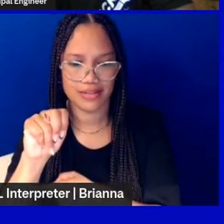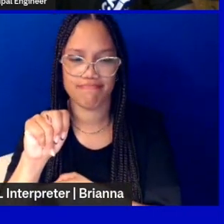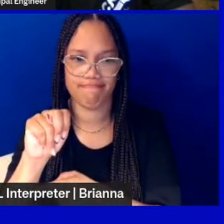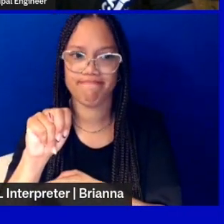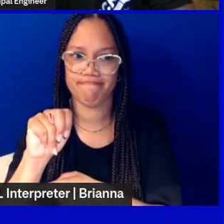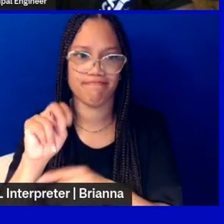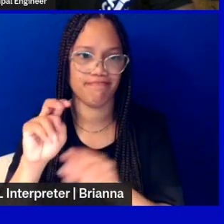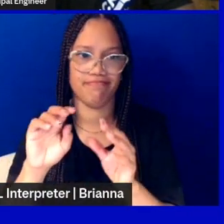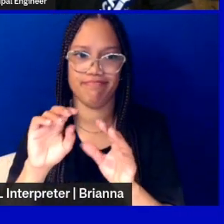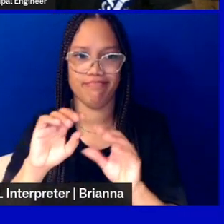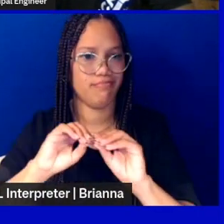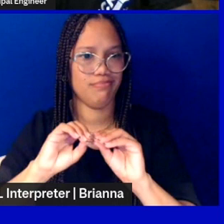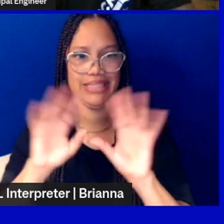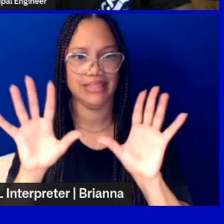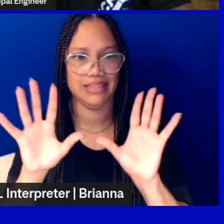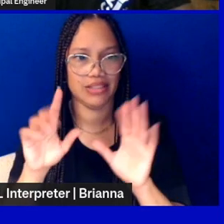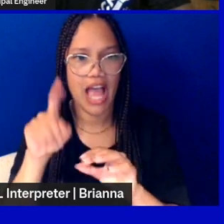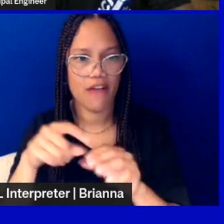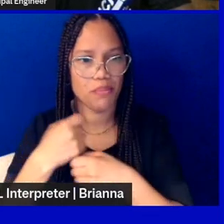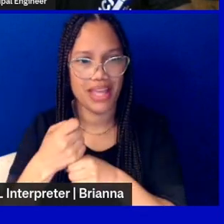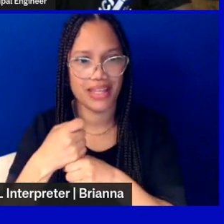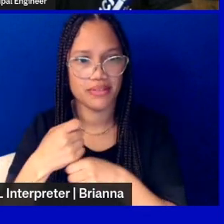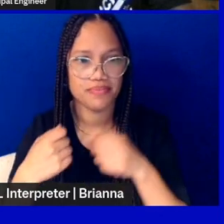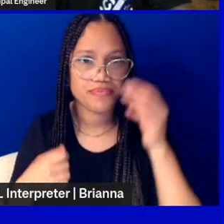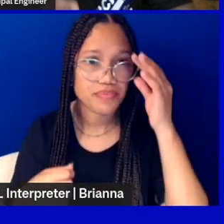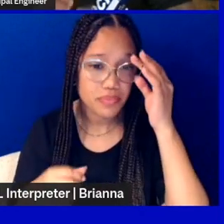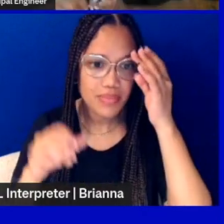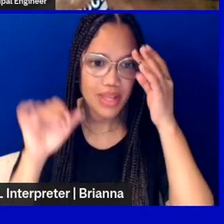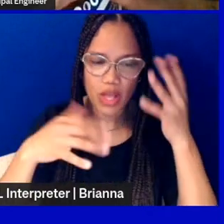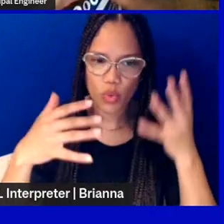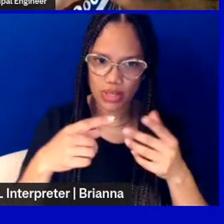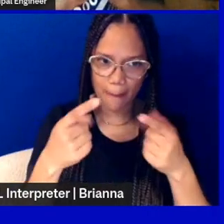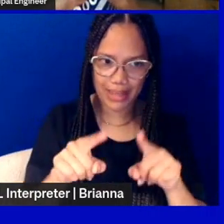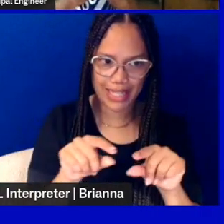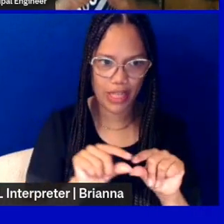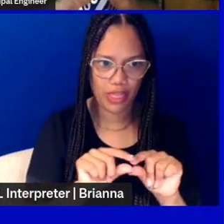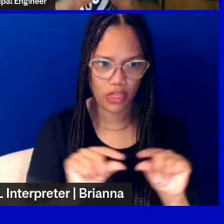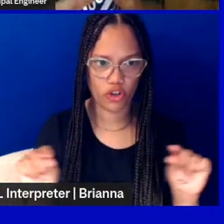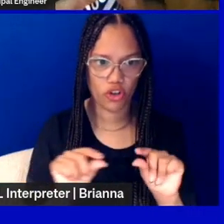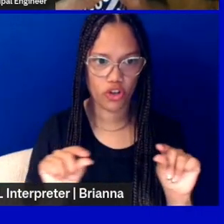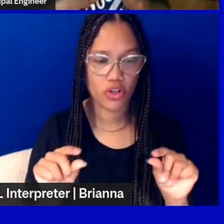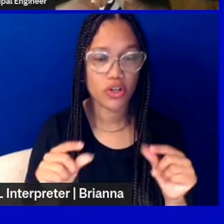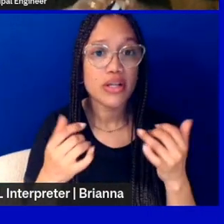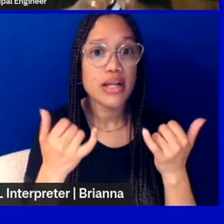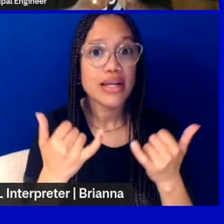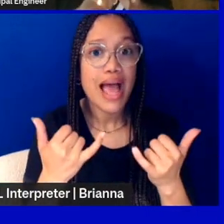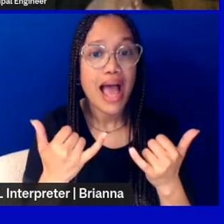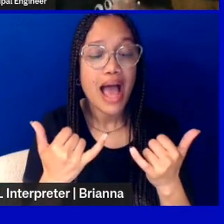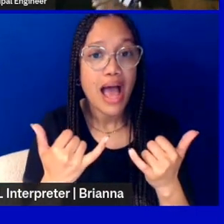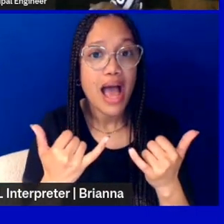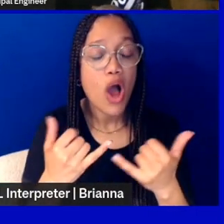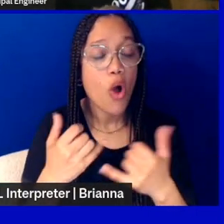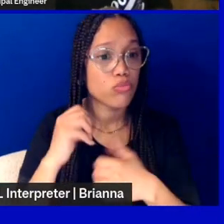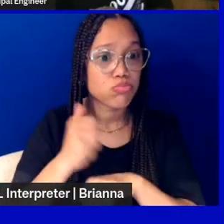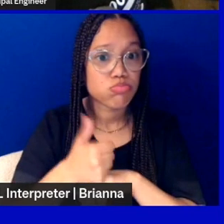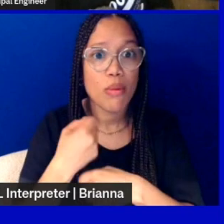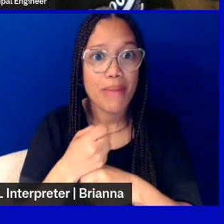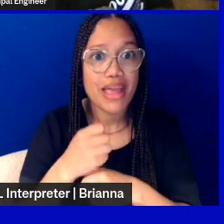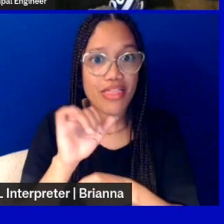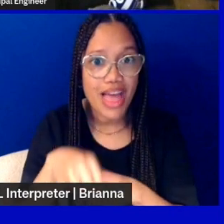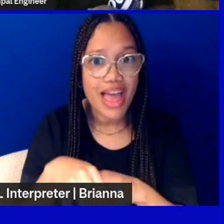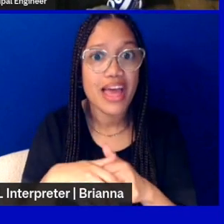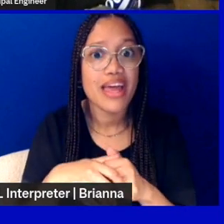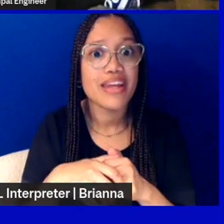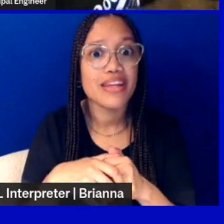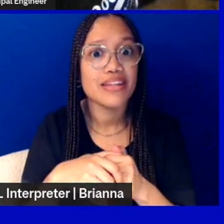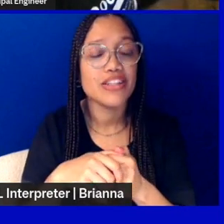that's what this command is doing here. Now, we have an access control is created. We have a Kubernetes service account